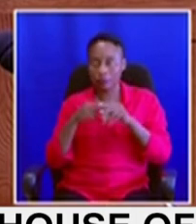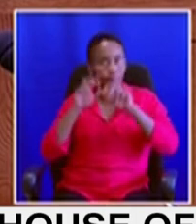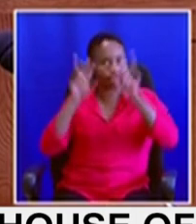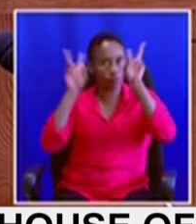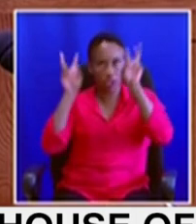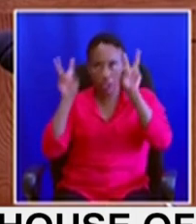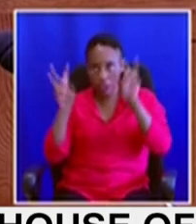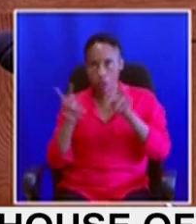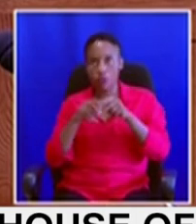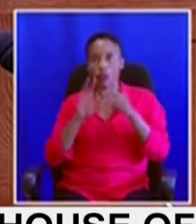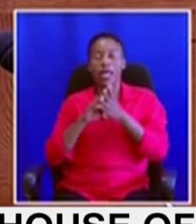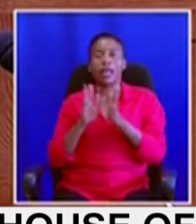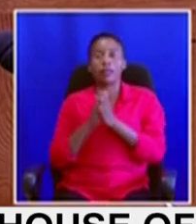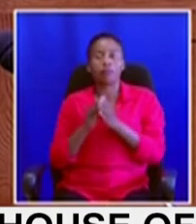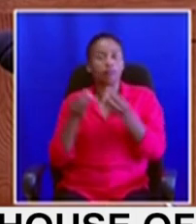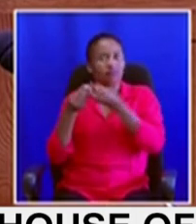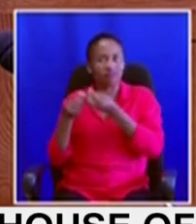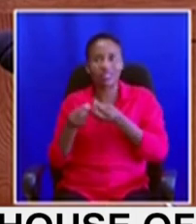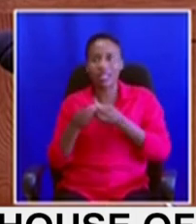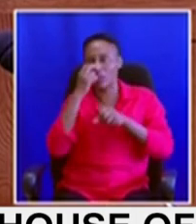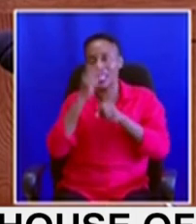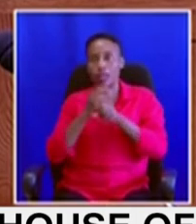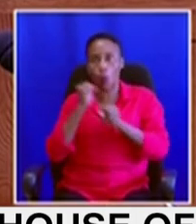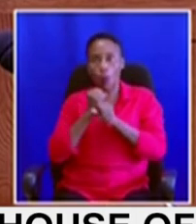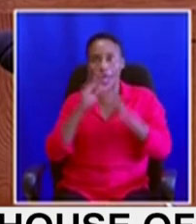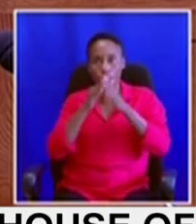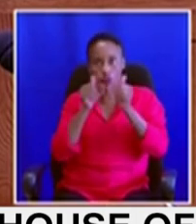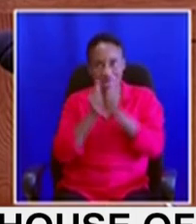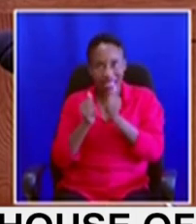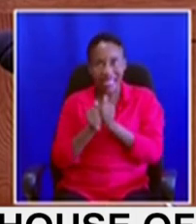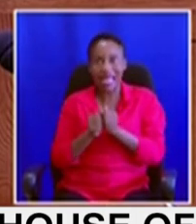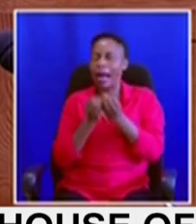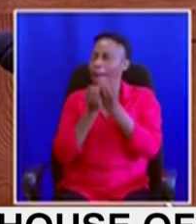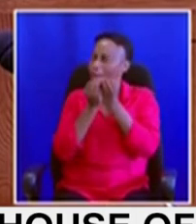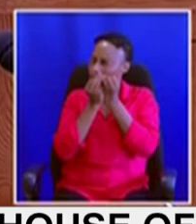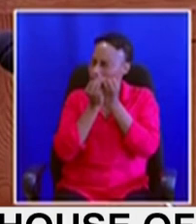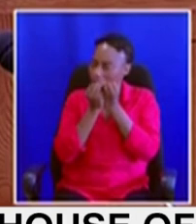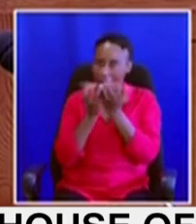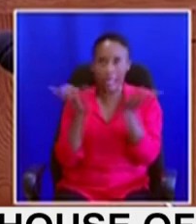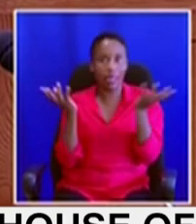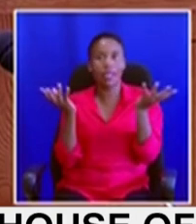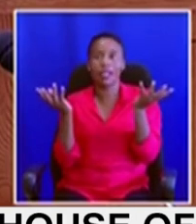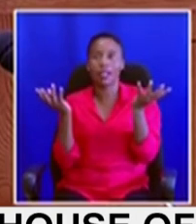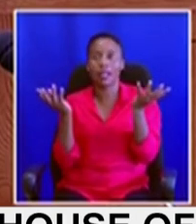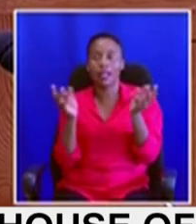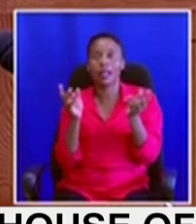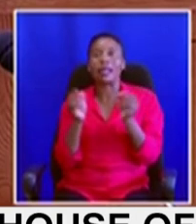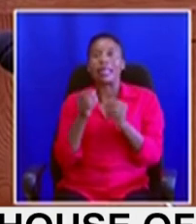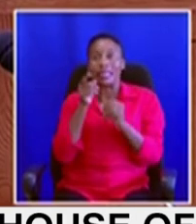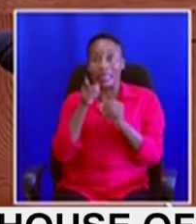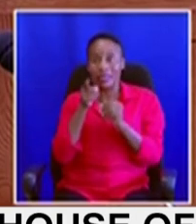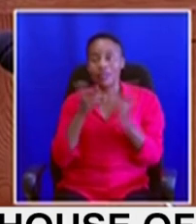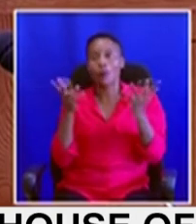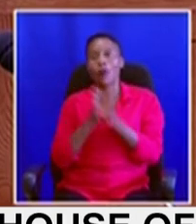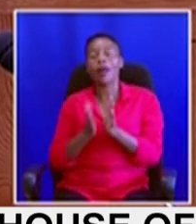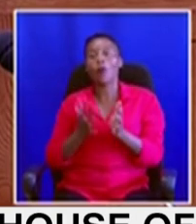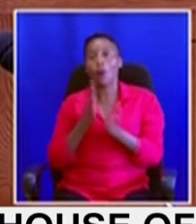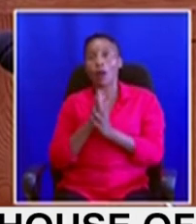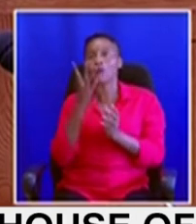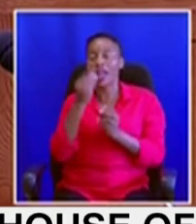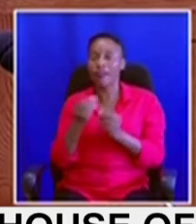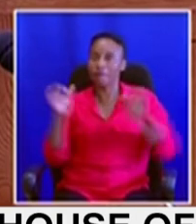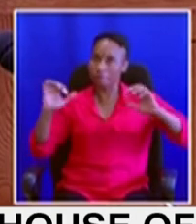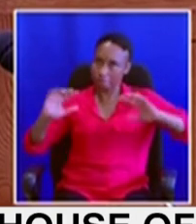matters that we have to work together are simply so many, and that is where we want to have a joined